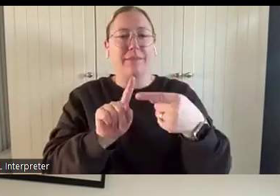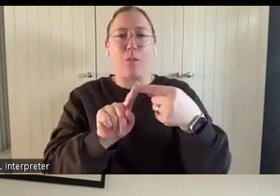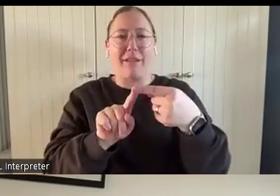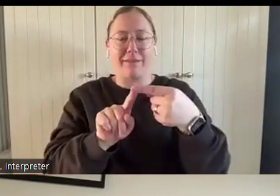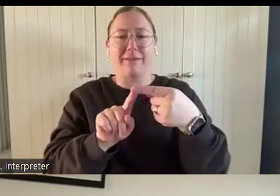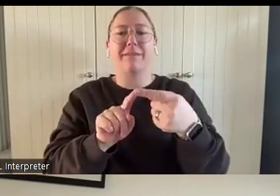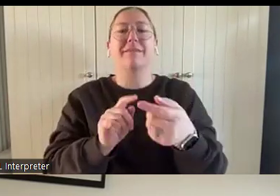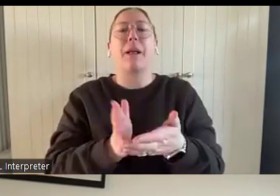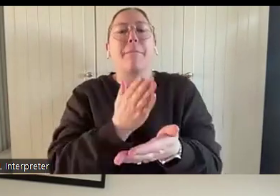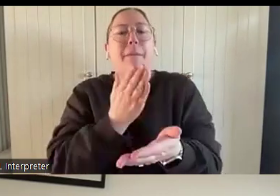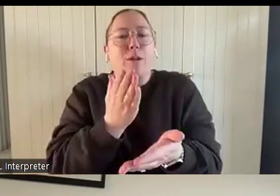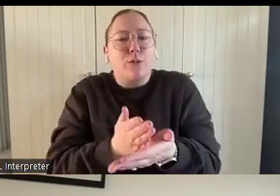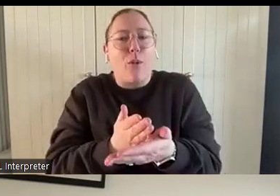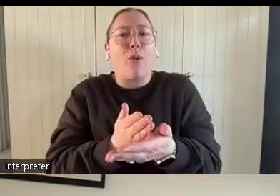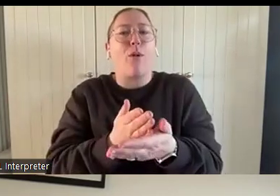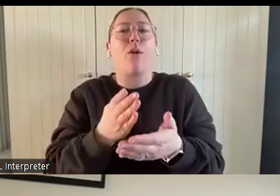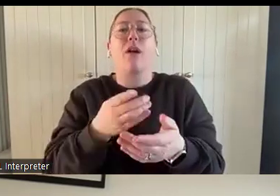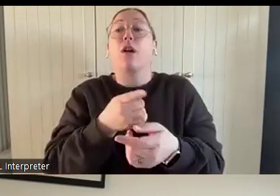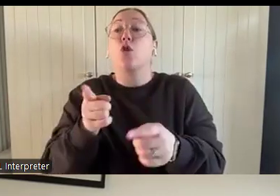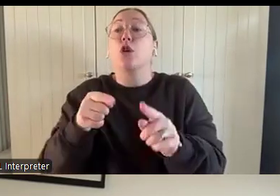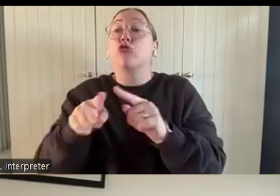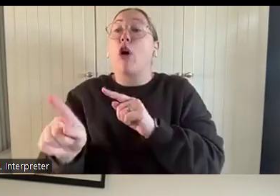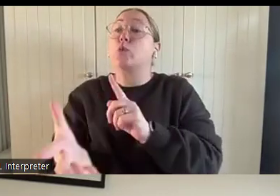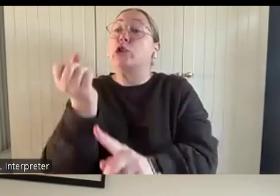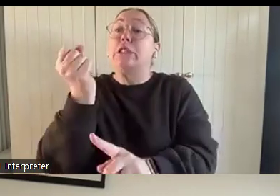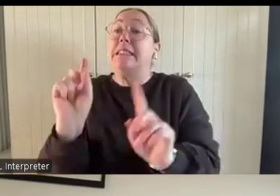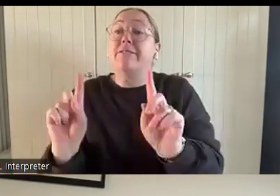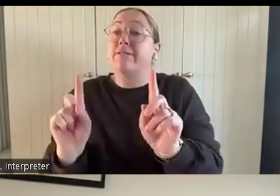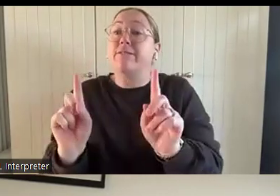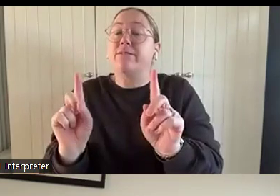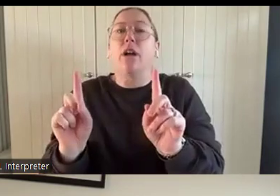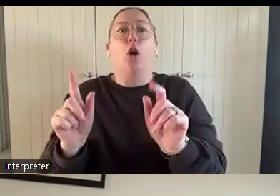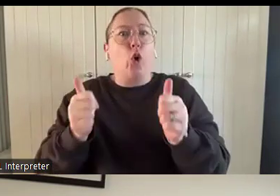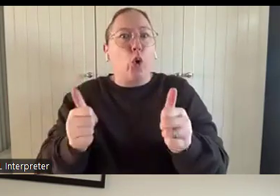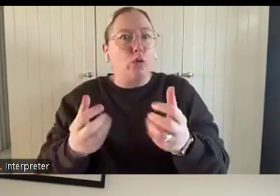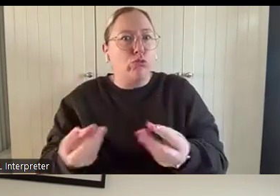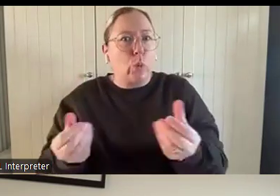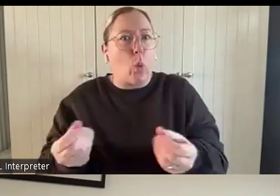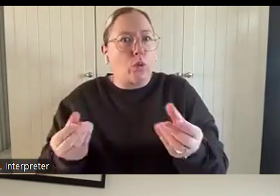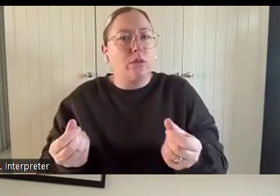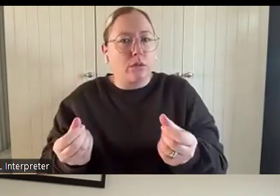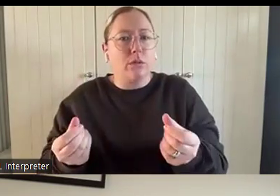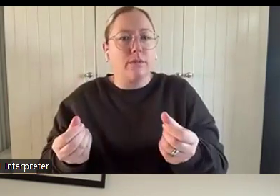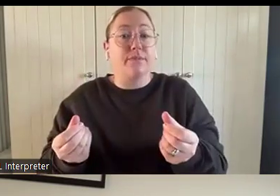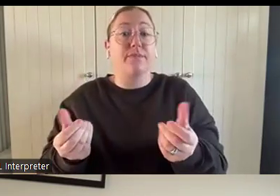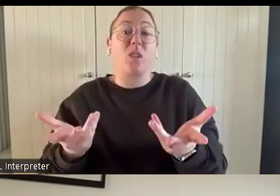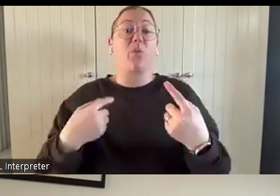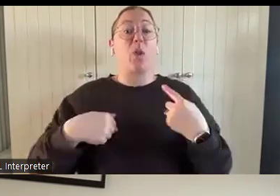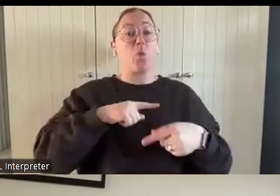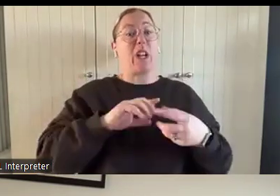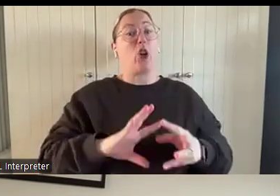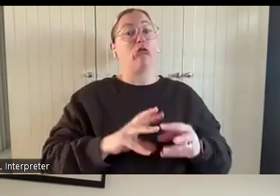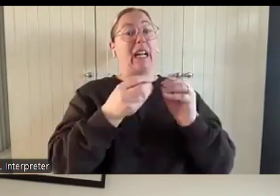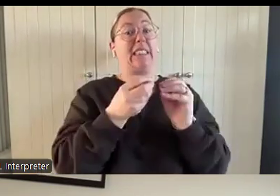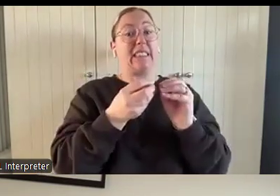to achieve is well resourced. So we've created a remuneration policy allowing a choice of